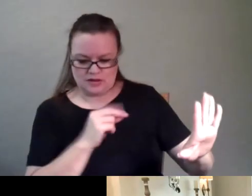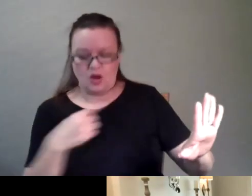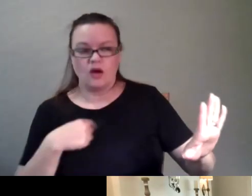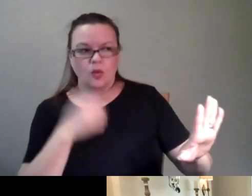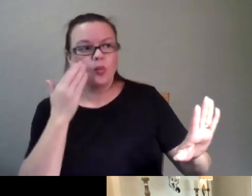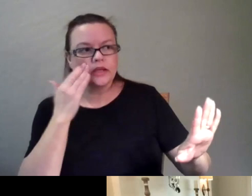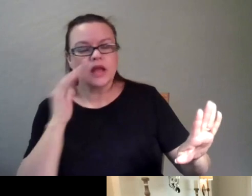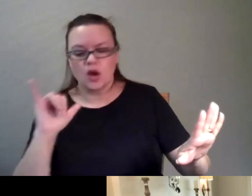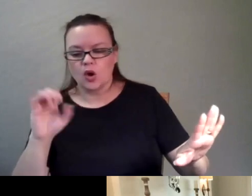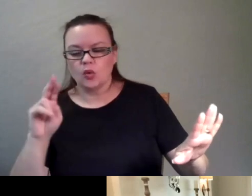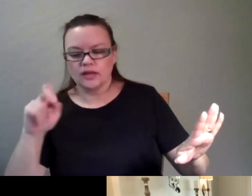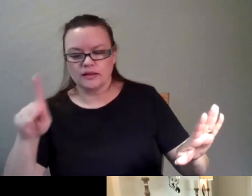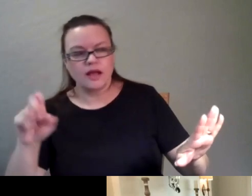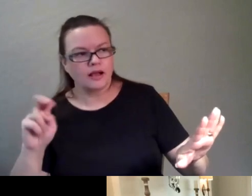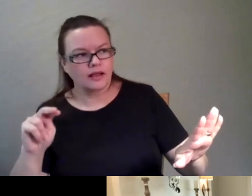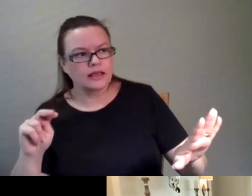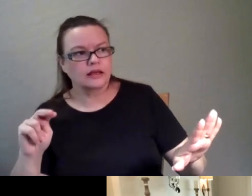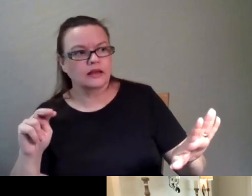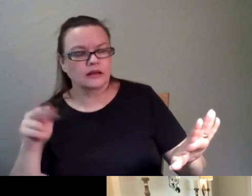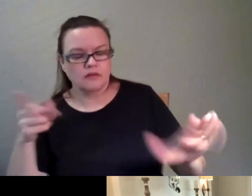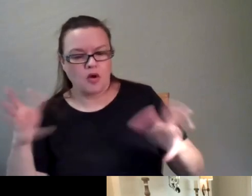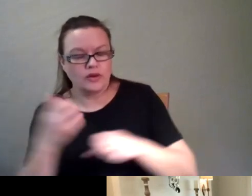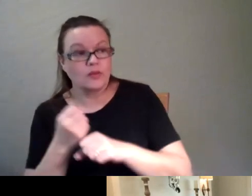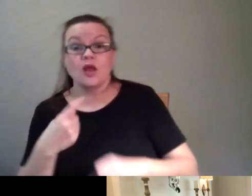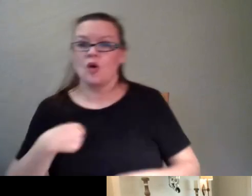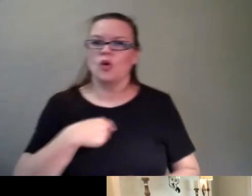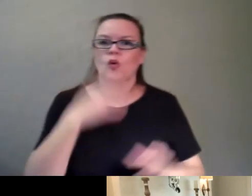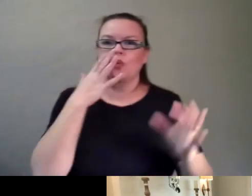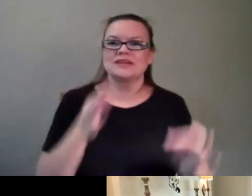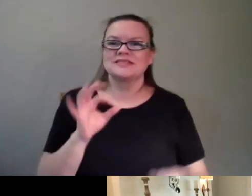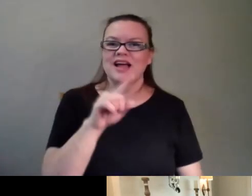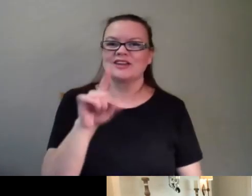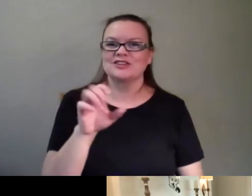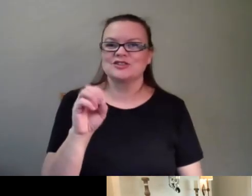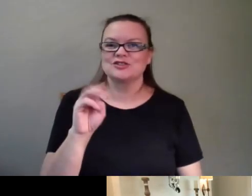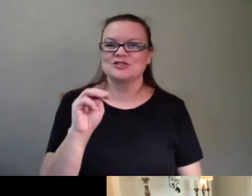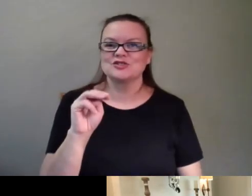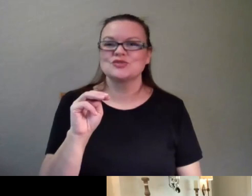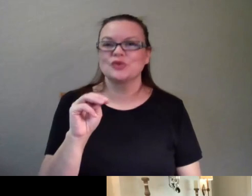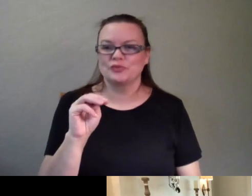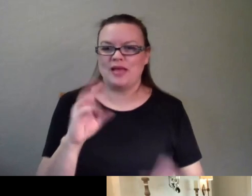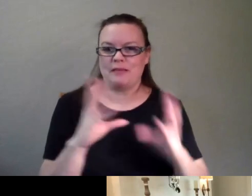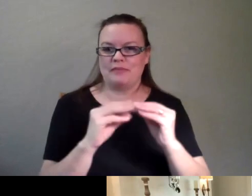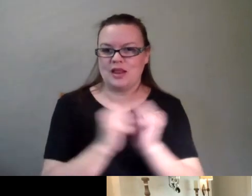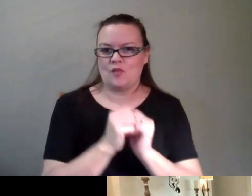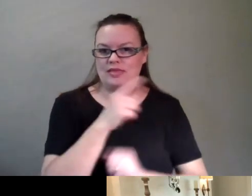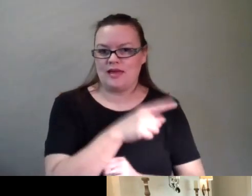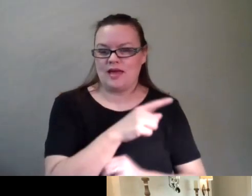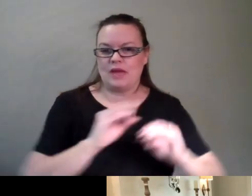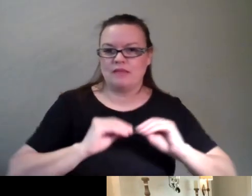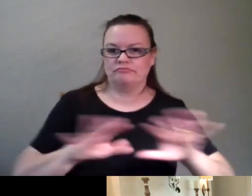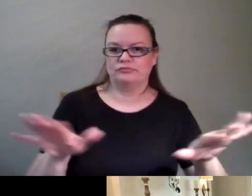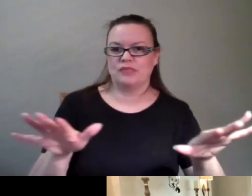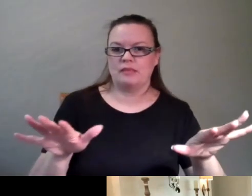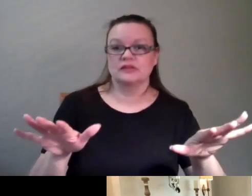anyone watched. And certainly the press didn't have access to, because he, and I've said